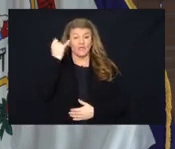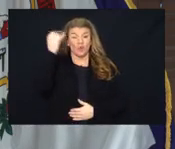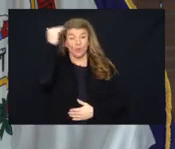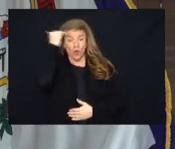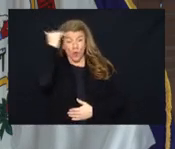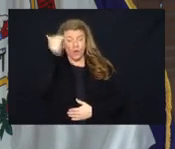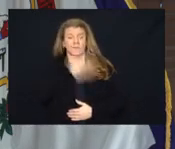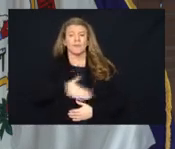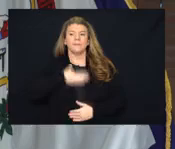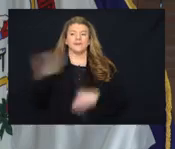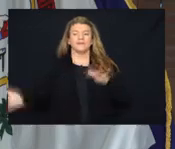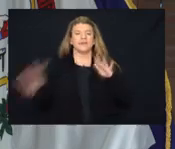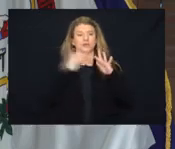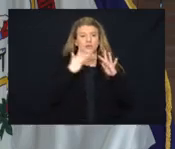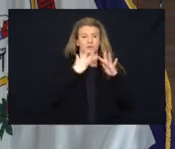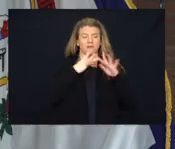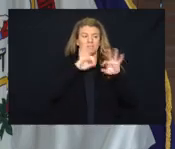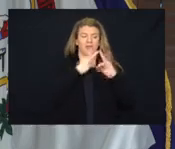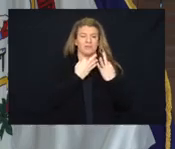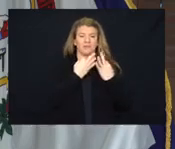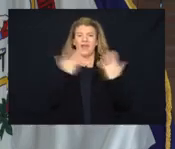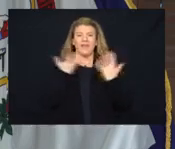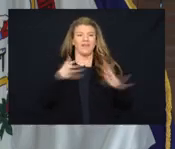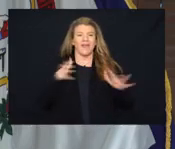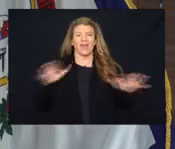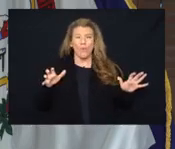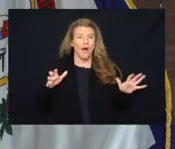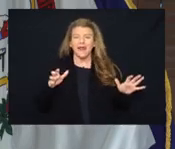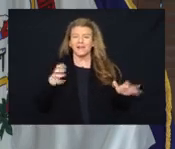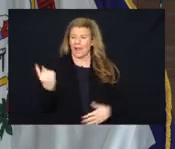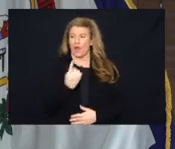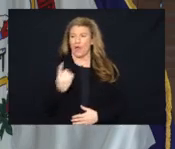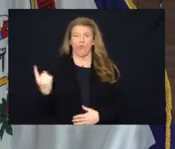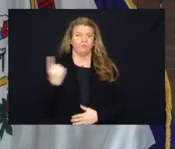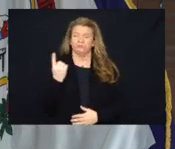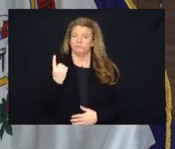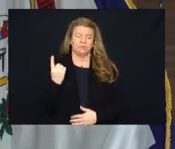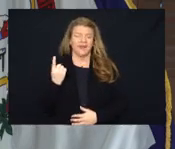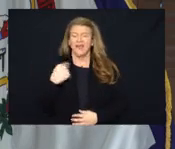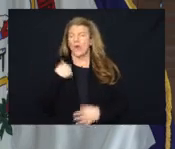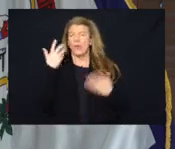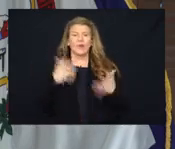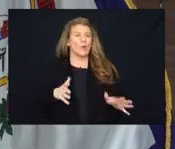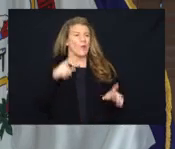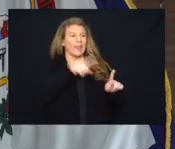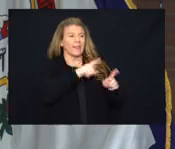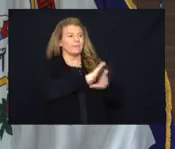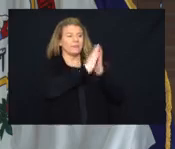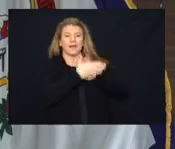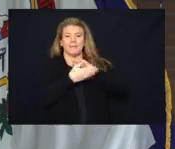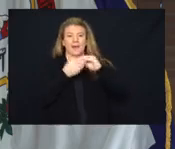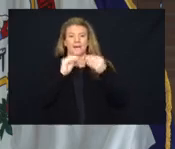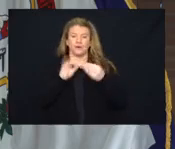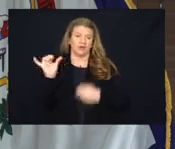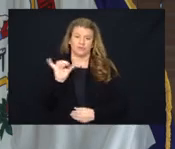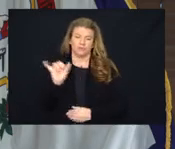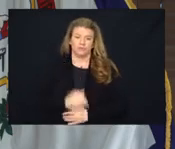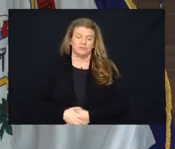get in touch with these families. They don't want to feel alone. That's all there is to it, and we don't want these people to become a number in any